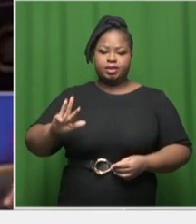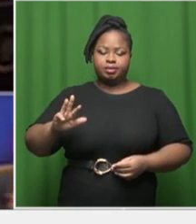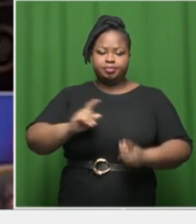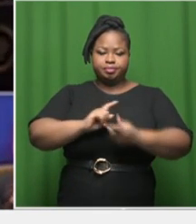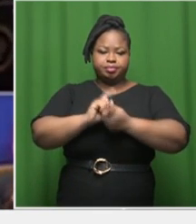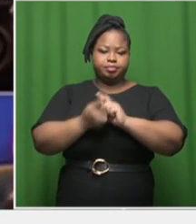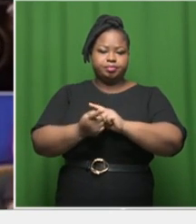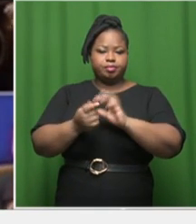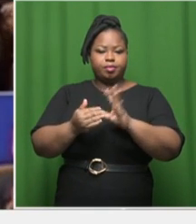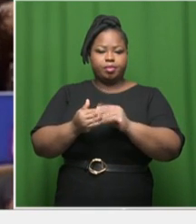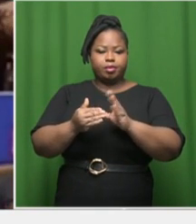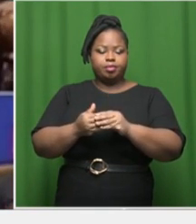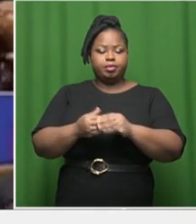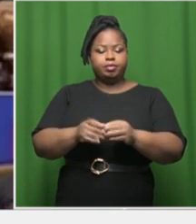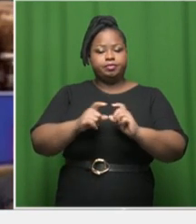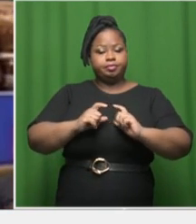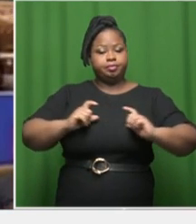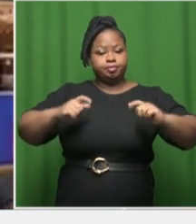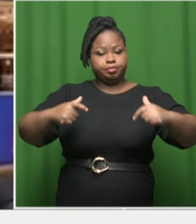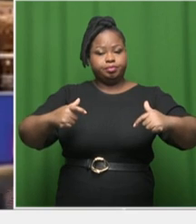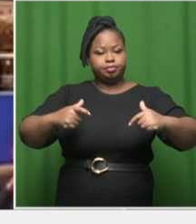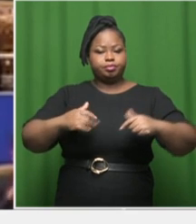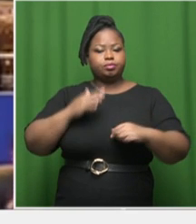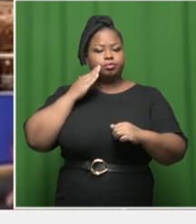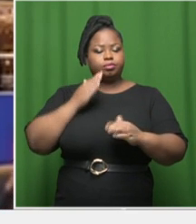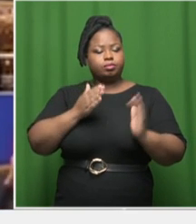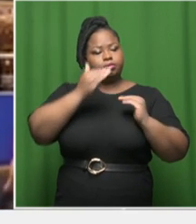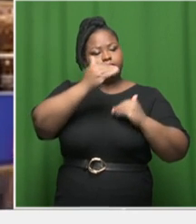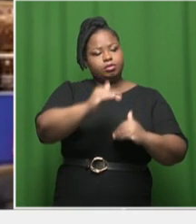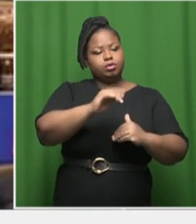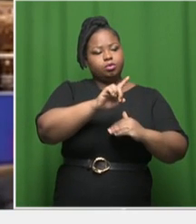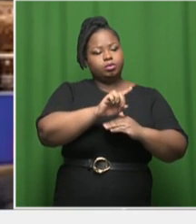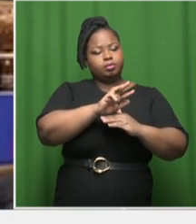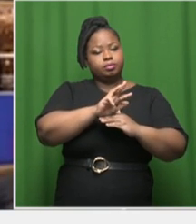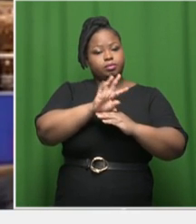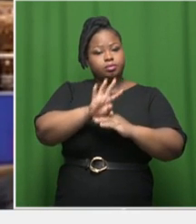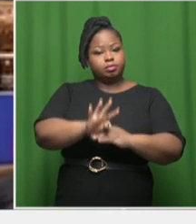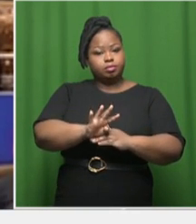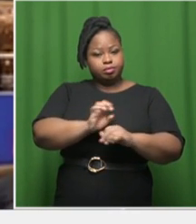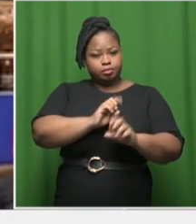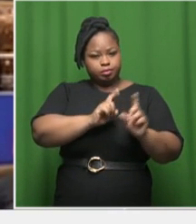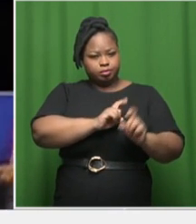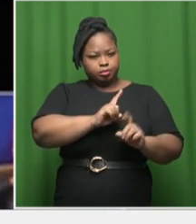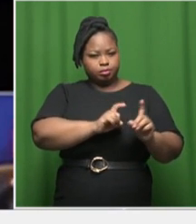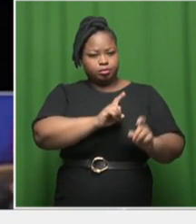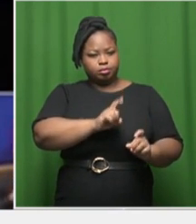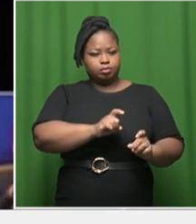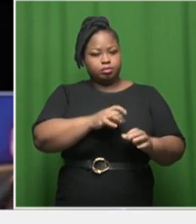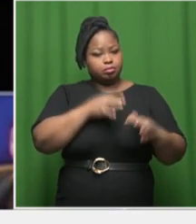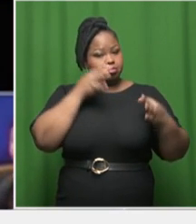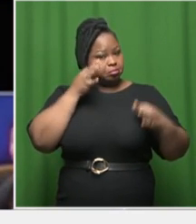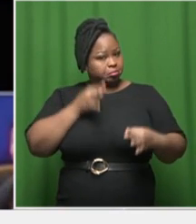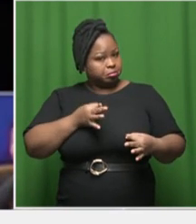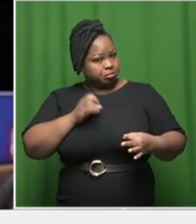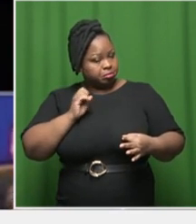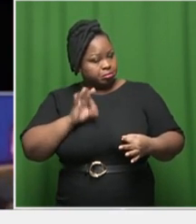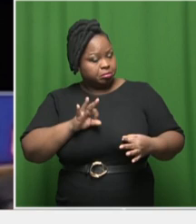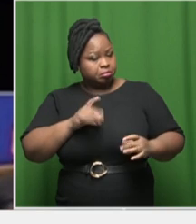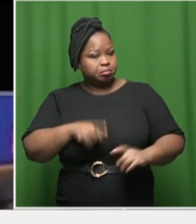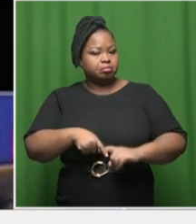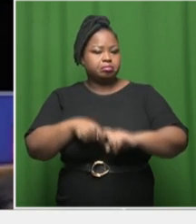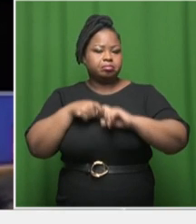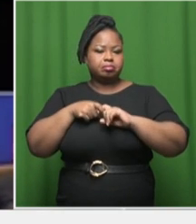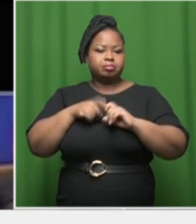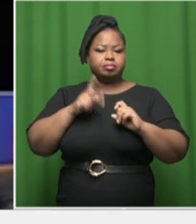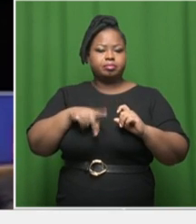a member of the ad hoc committee on the Section 194 inquiry, which will determine if the suspended